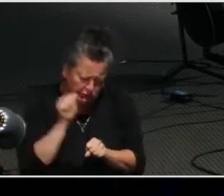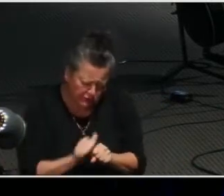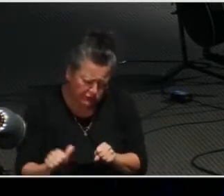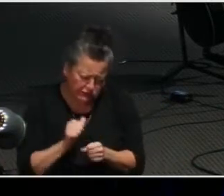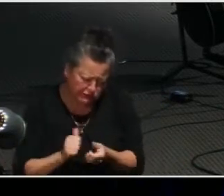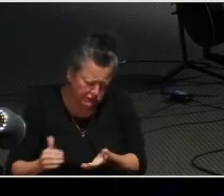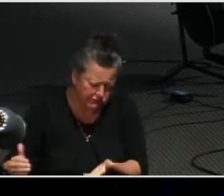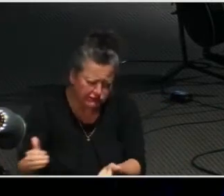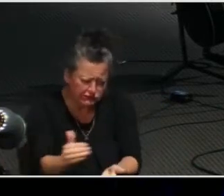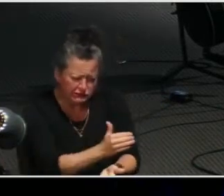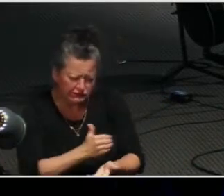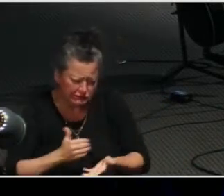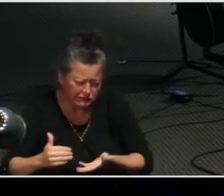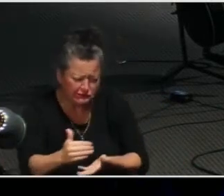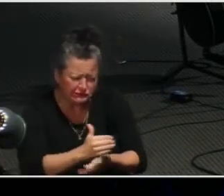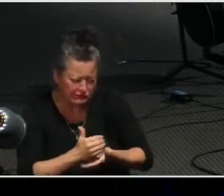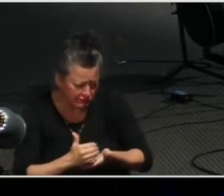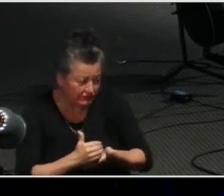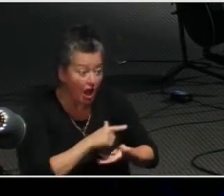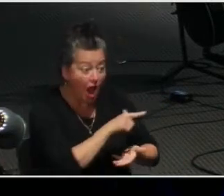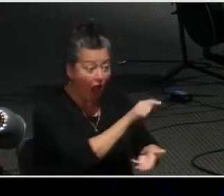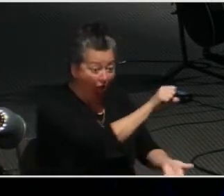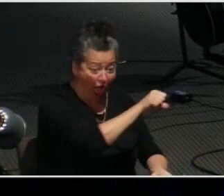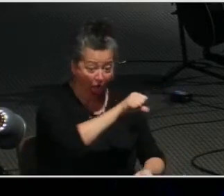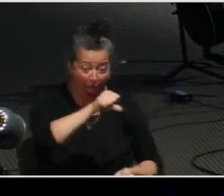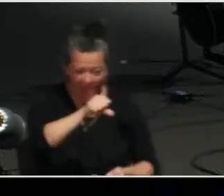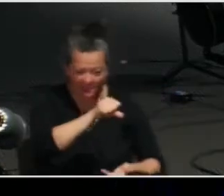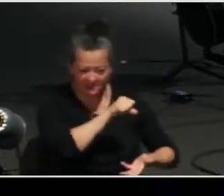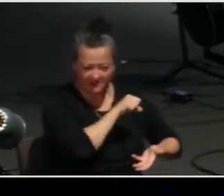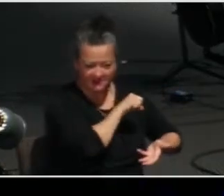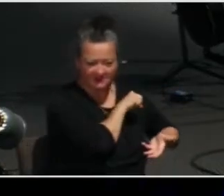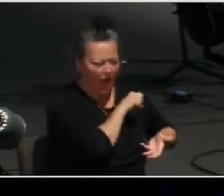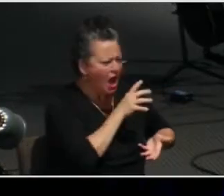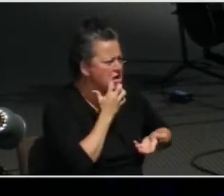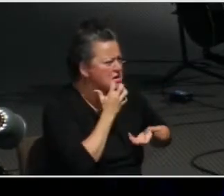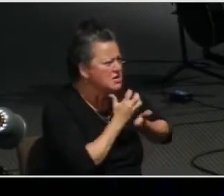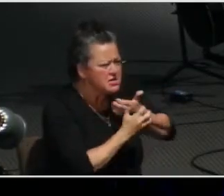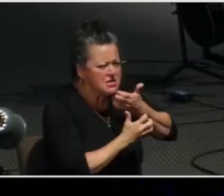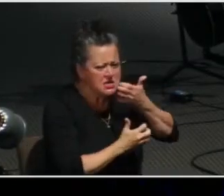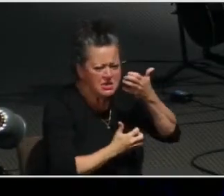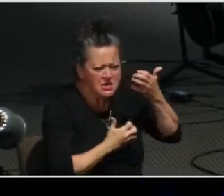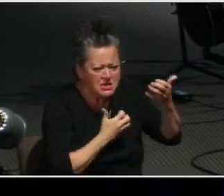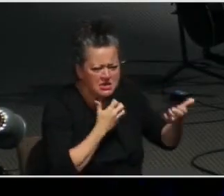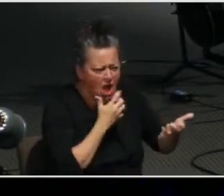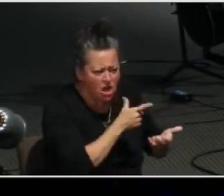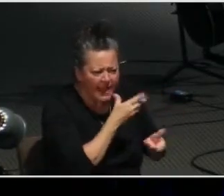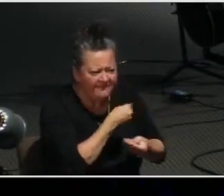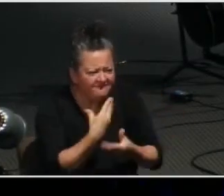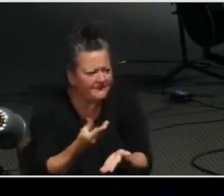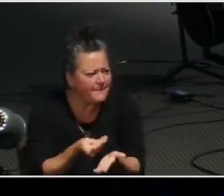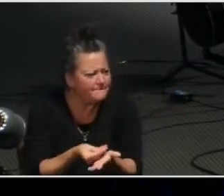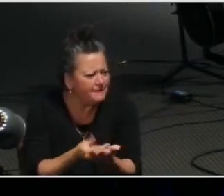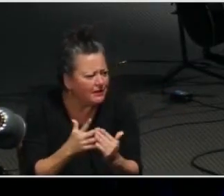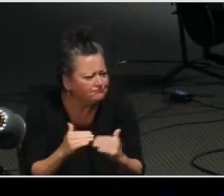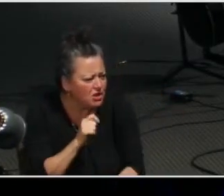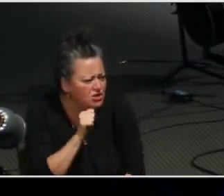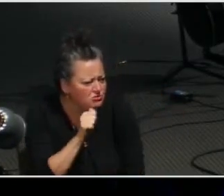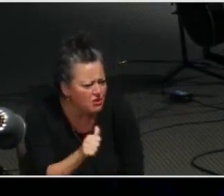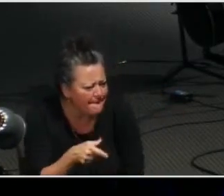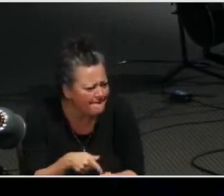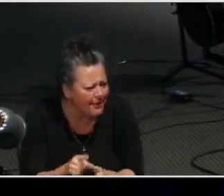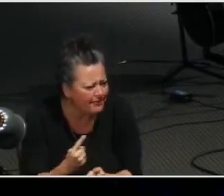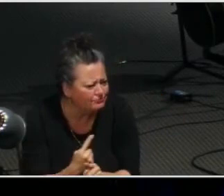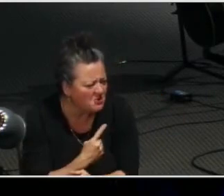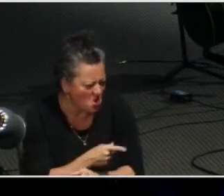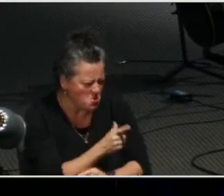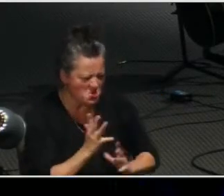cries of the harvesters have reached the ears of the Lord of hosts. You have lived on the earth in luxury